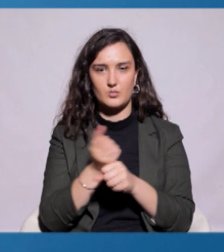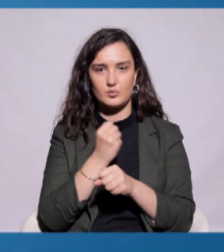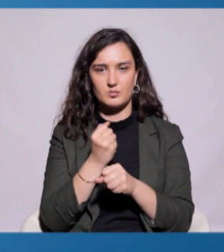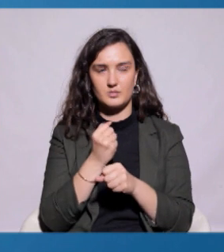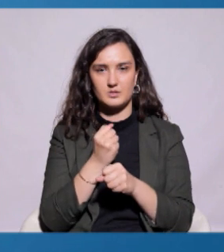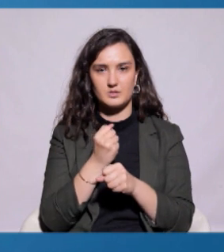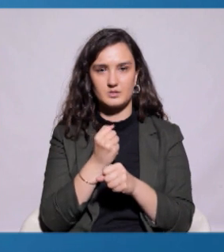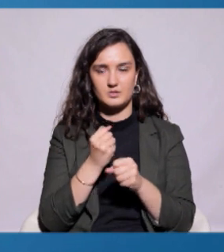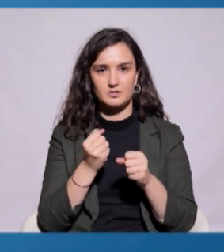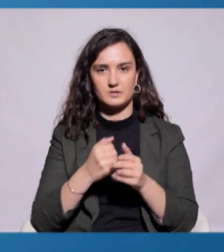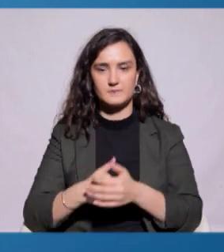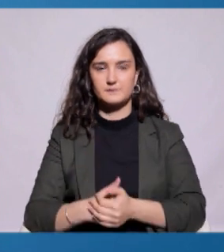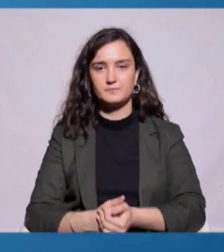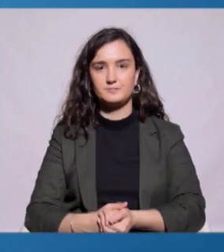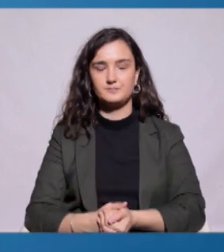find the cure for cancer.